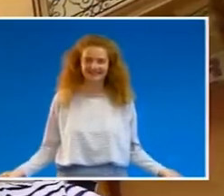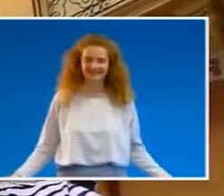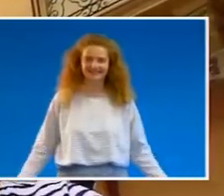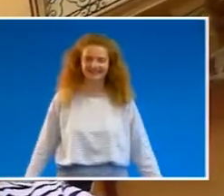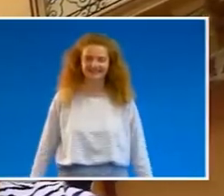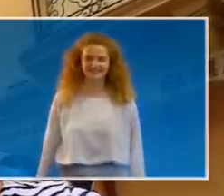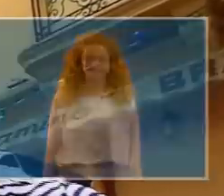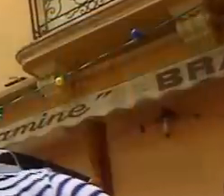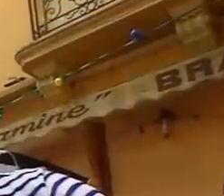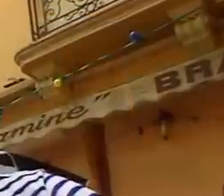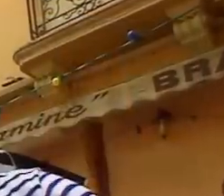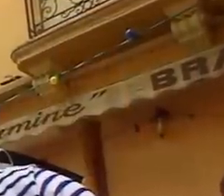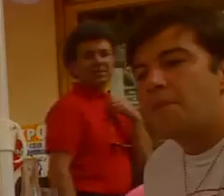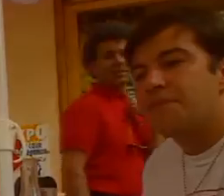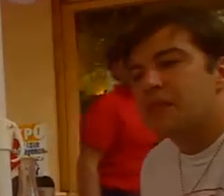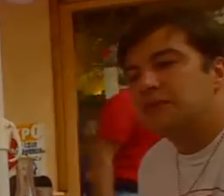here.